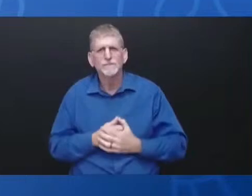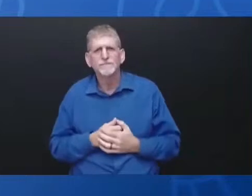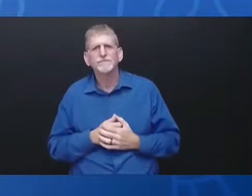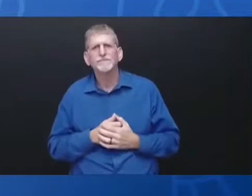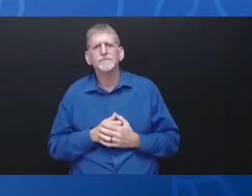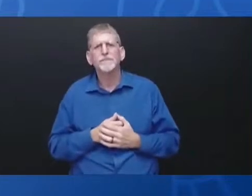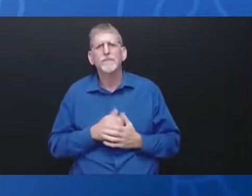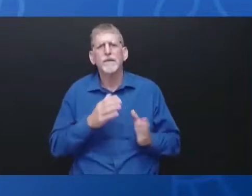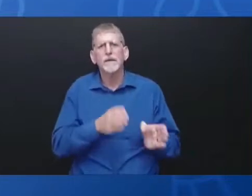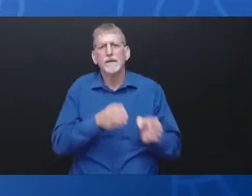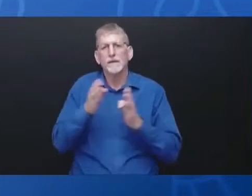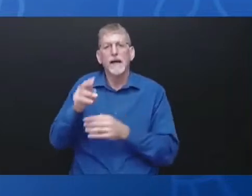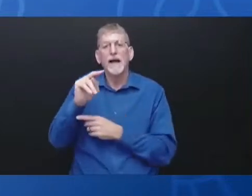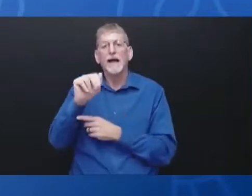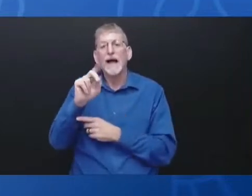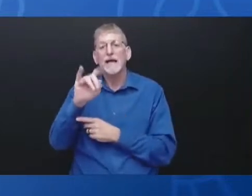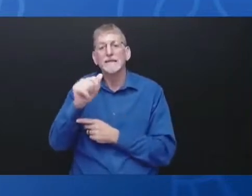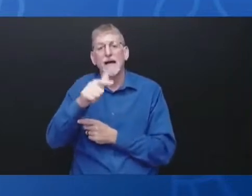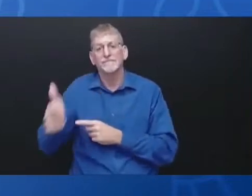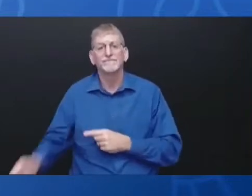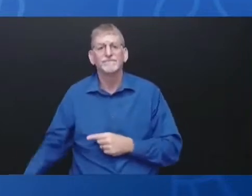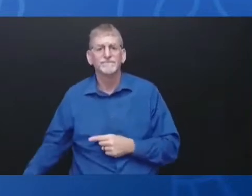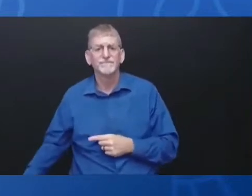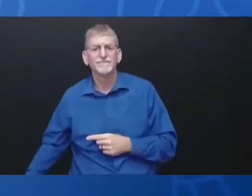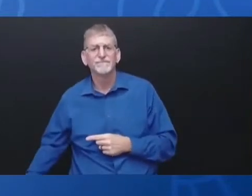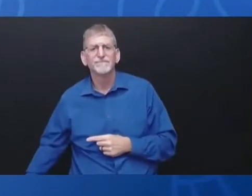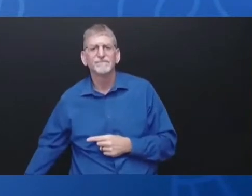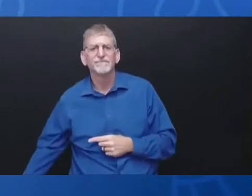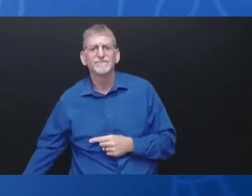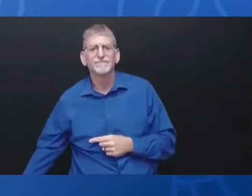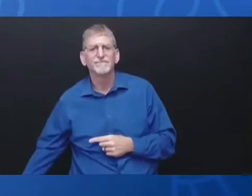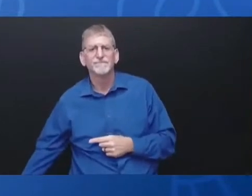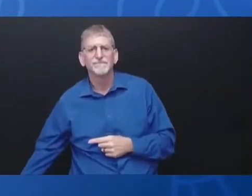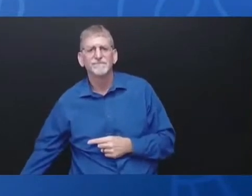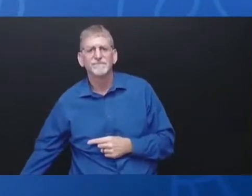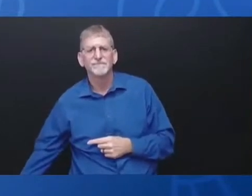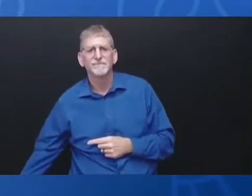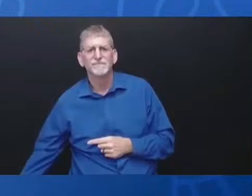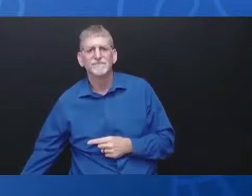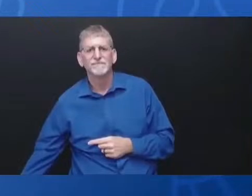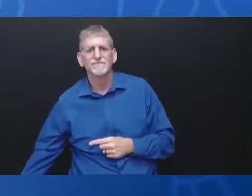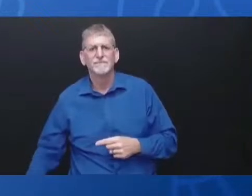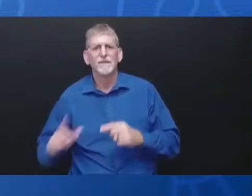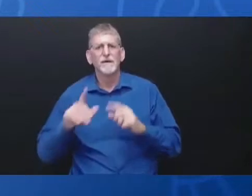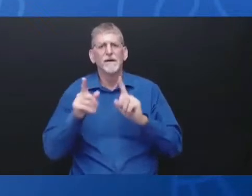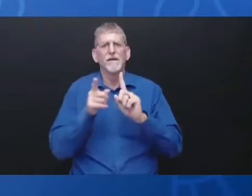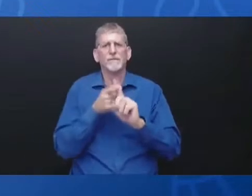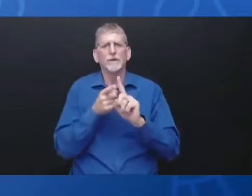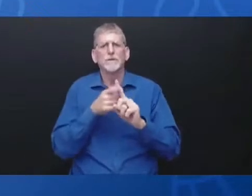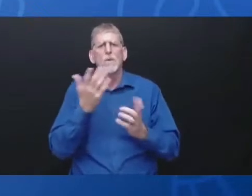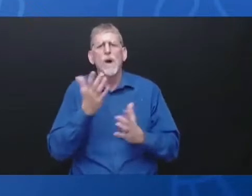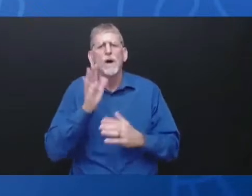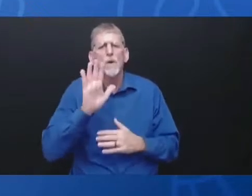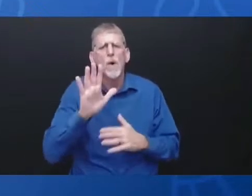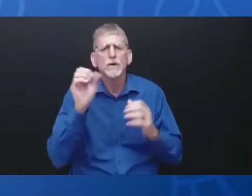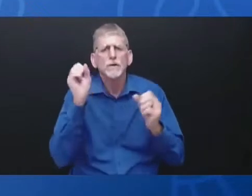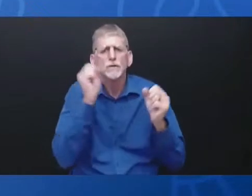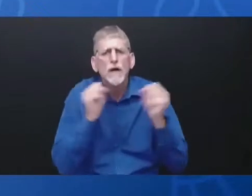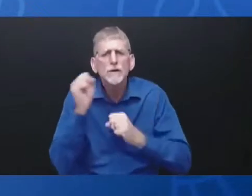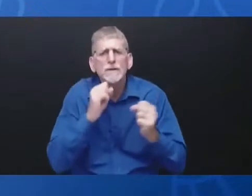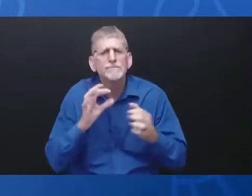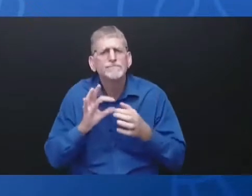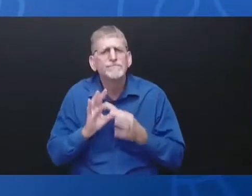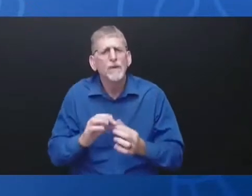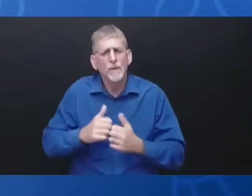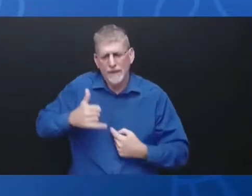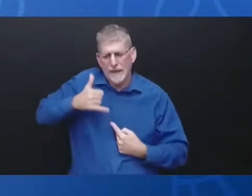of questions. On Yemen first, what is the U.S. strategy regarding Yemen? Is it degrading the capabilities of the Houthis